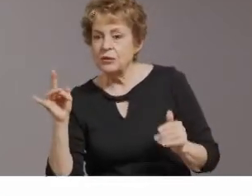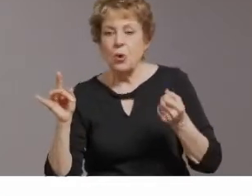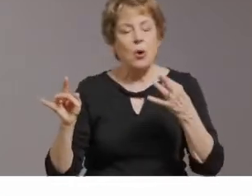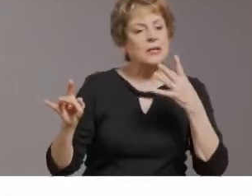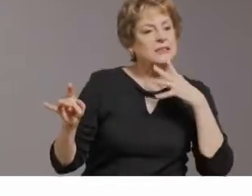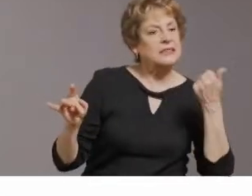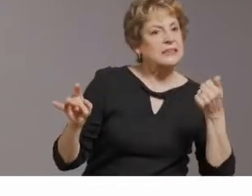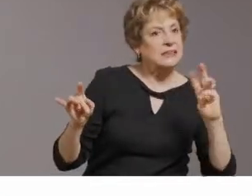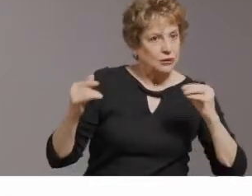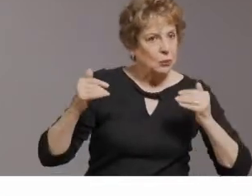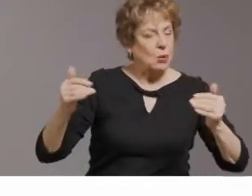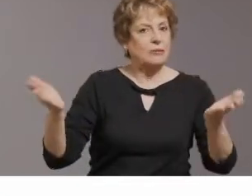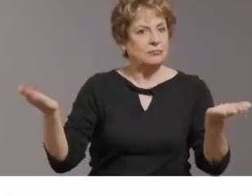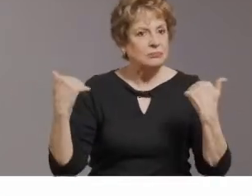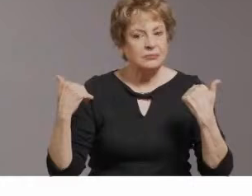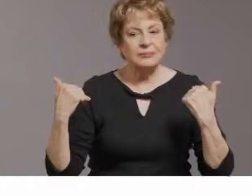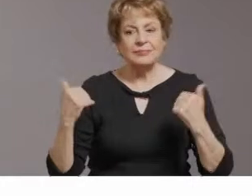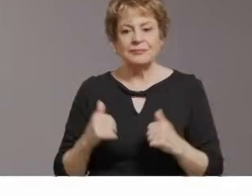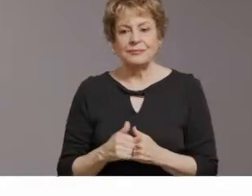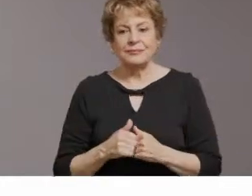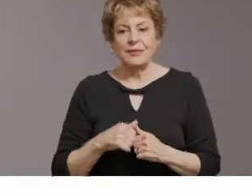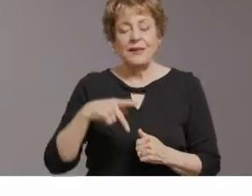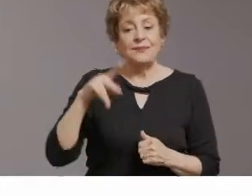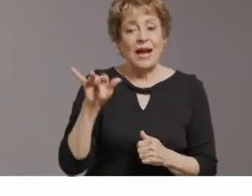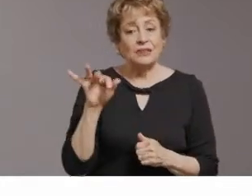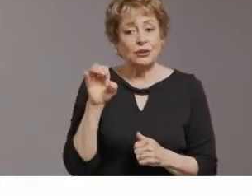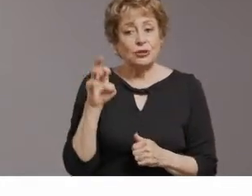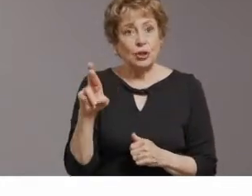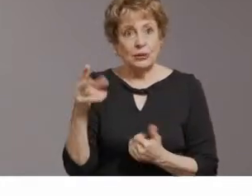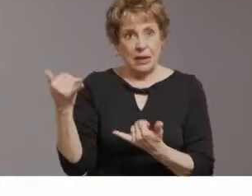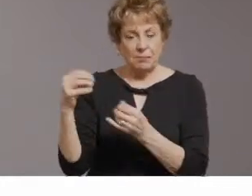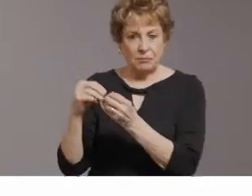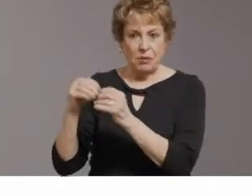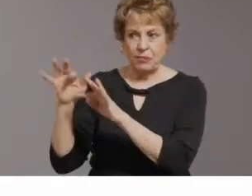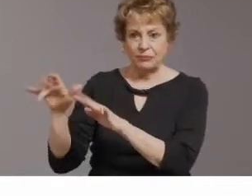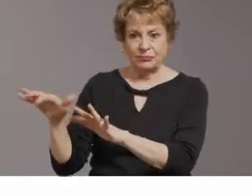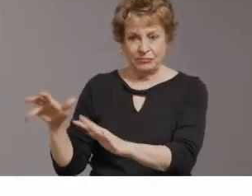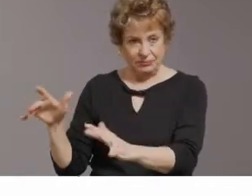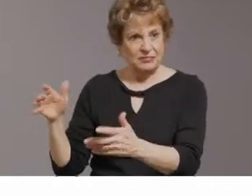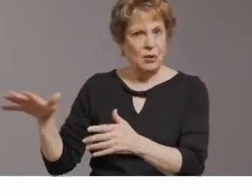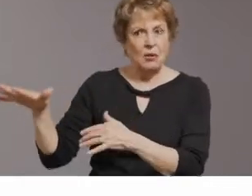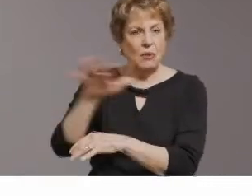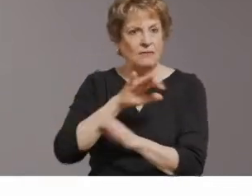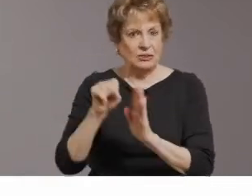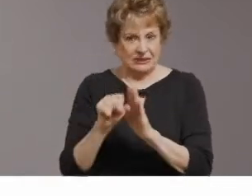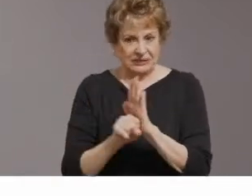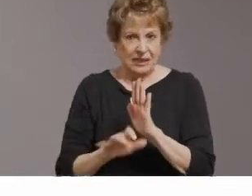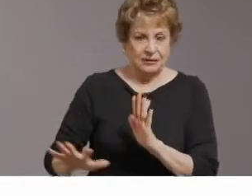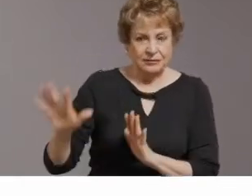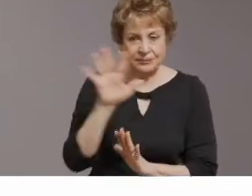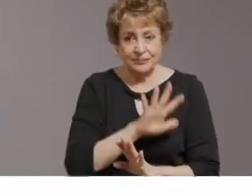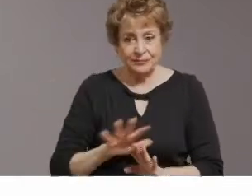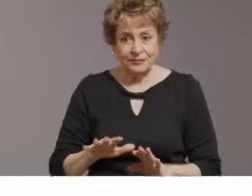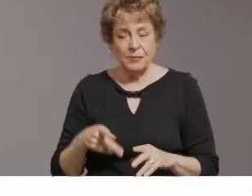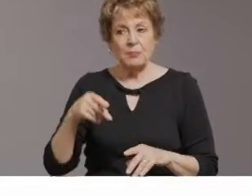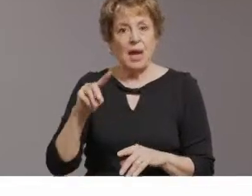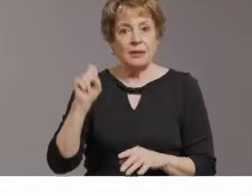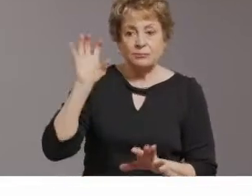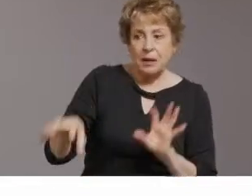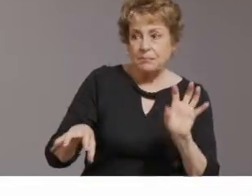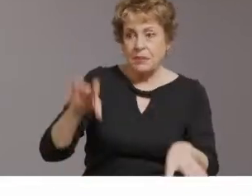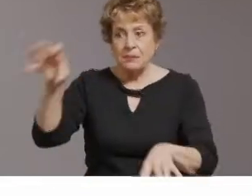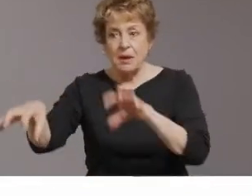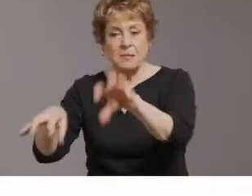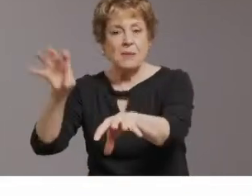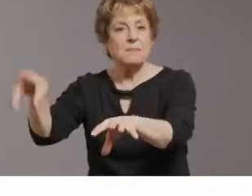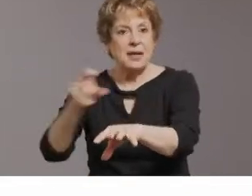widely available throughout the state with the addition of additional state pods and more pharmacies that have